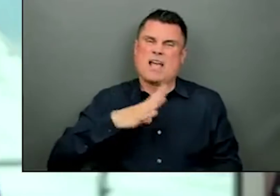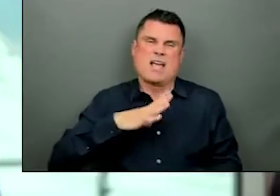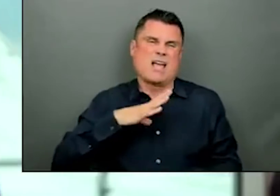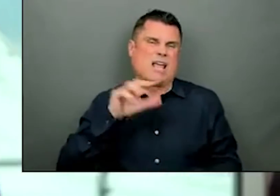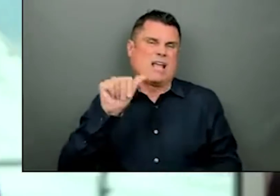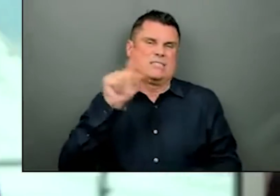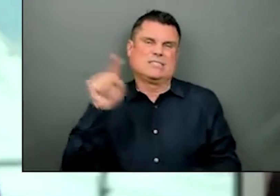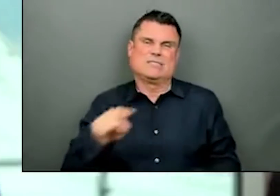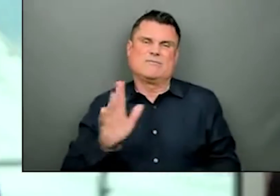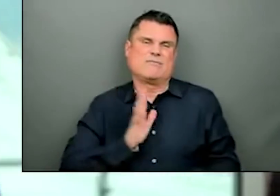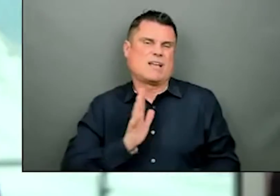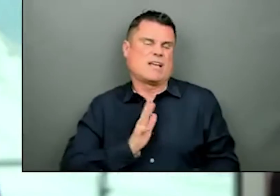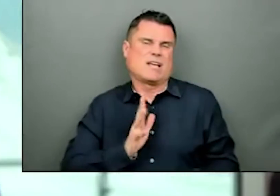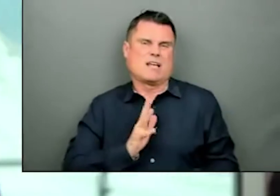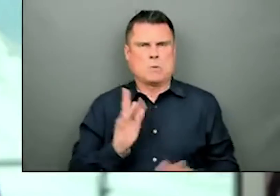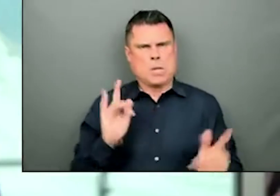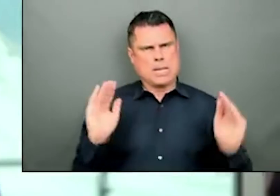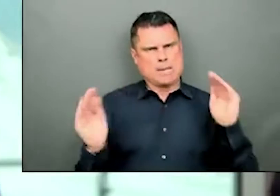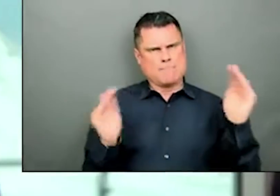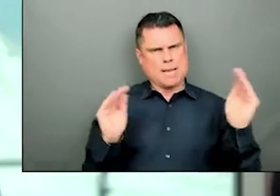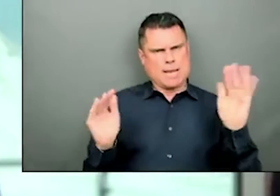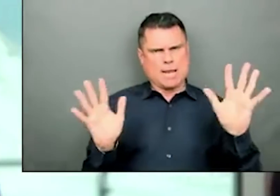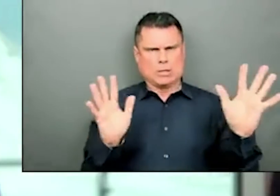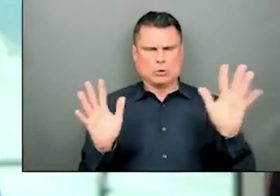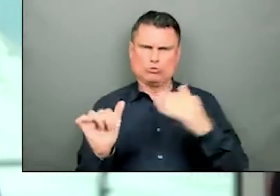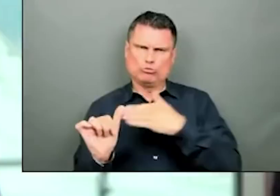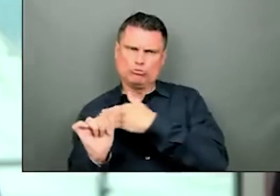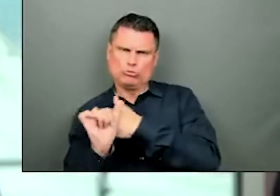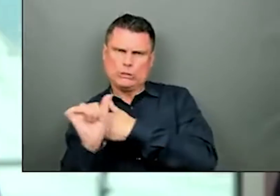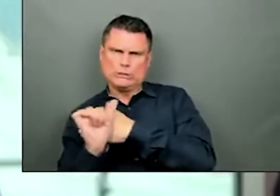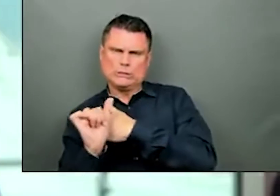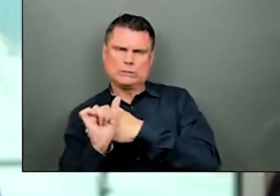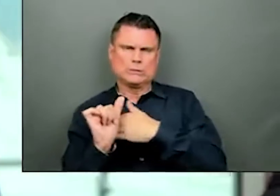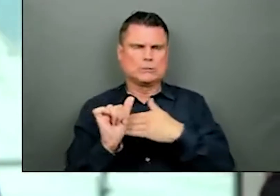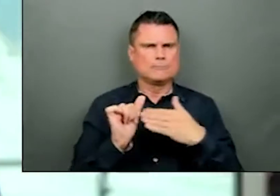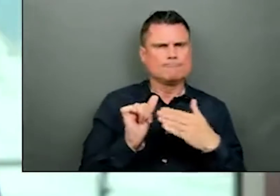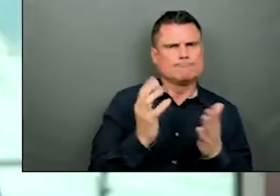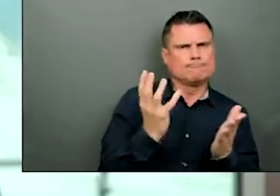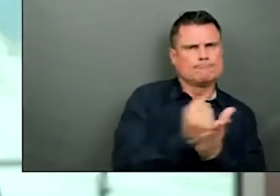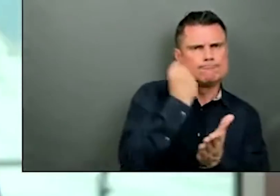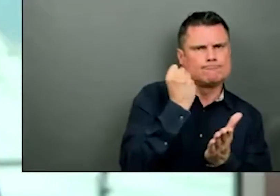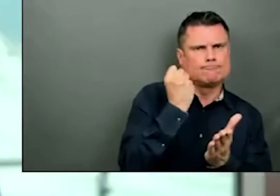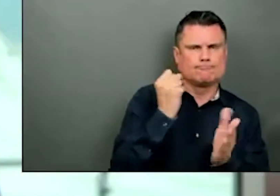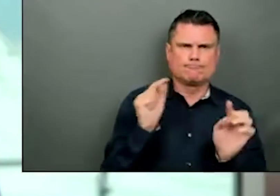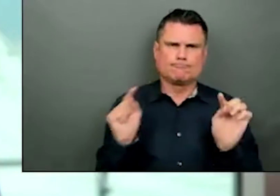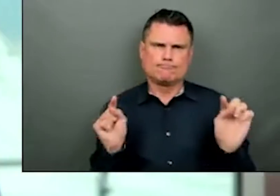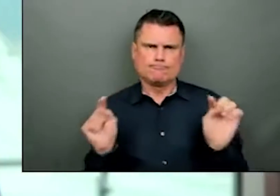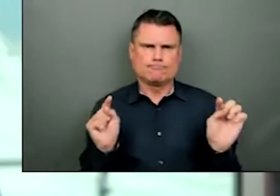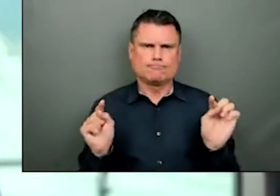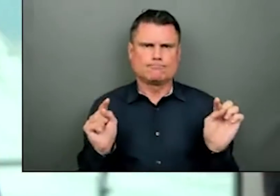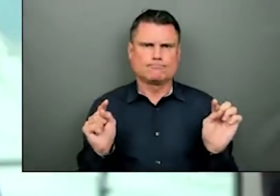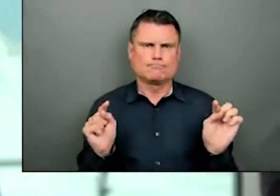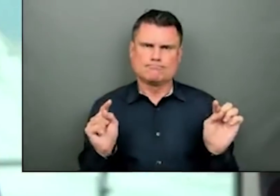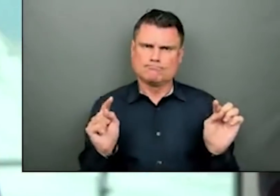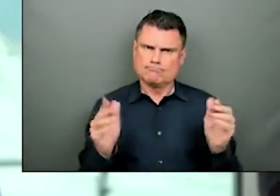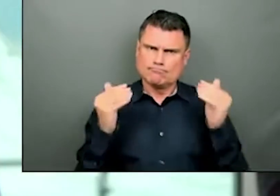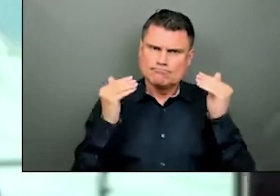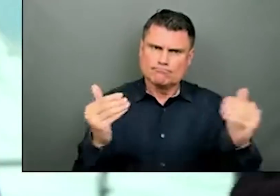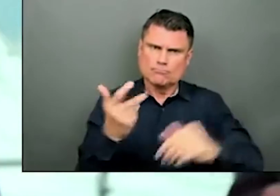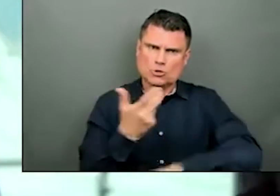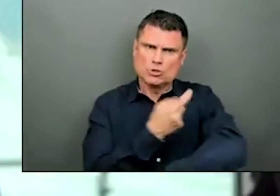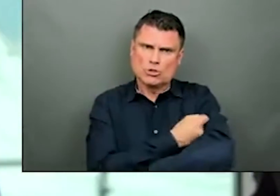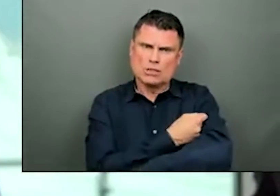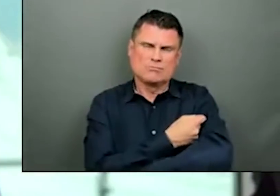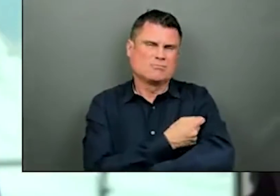to make sure that we can get as many people immunized as quickly as possible. And these benefits far outweigh any risk of